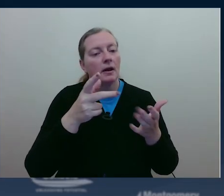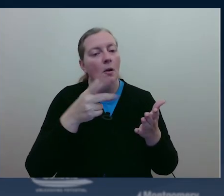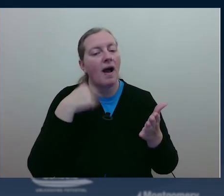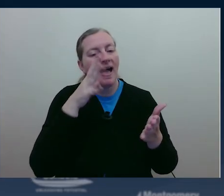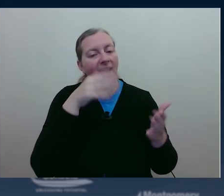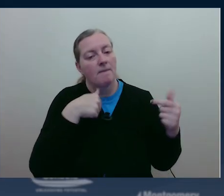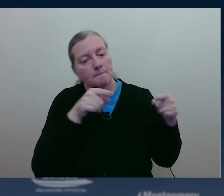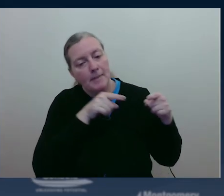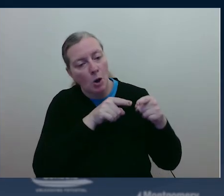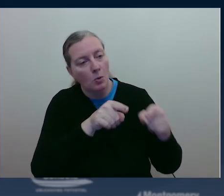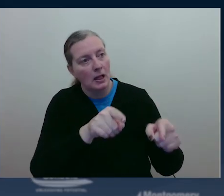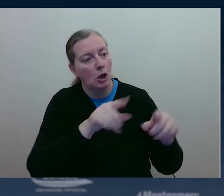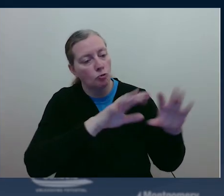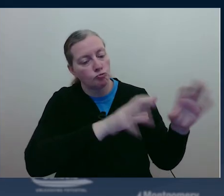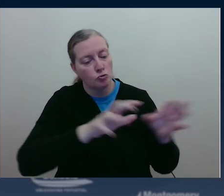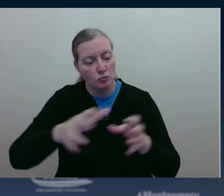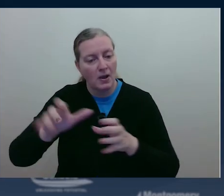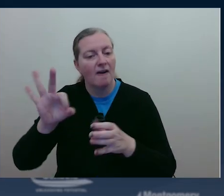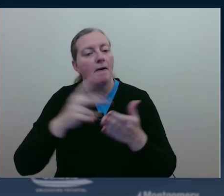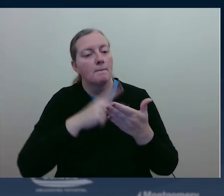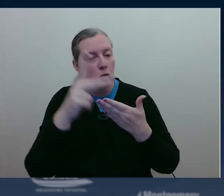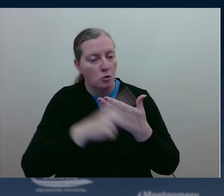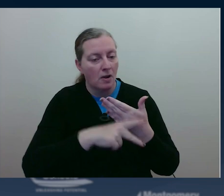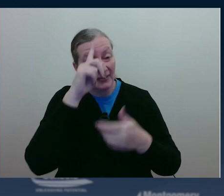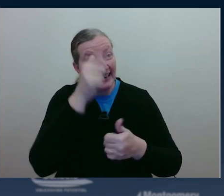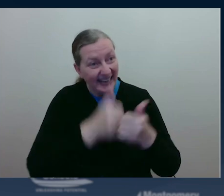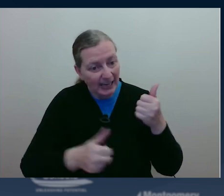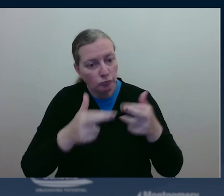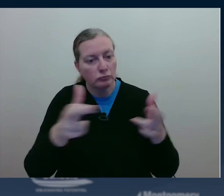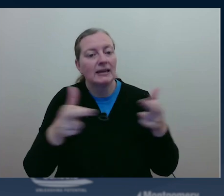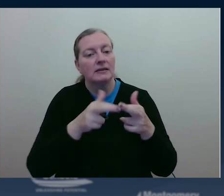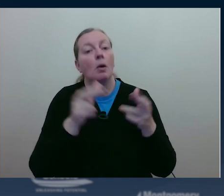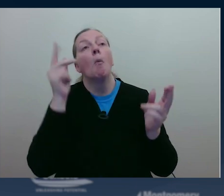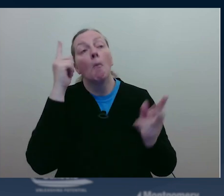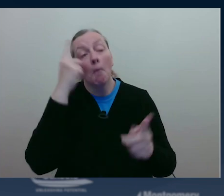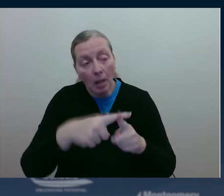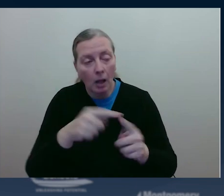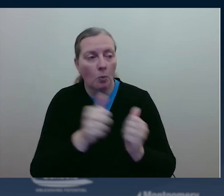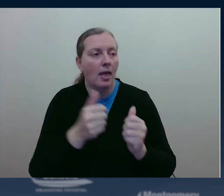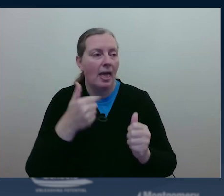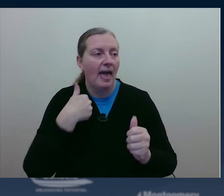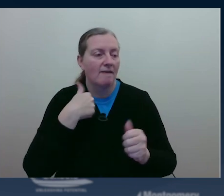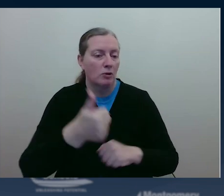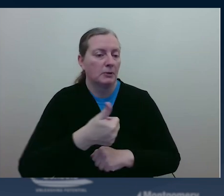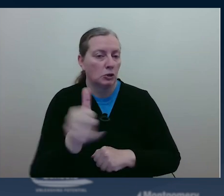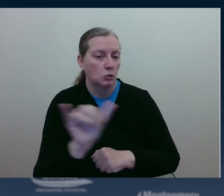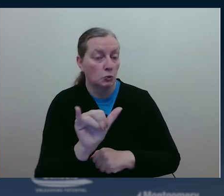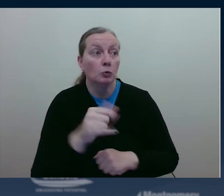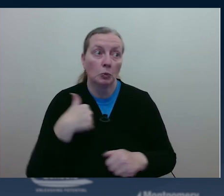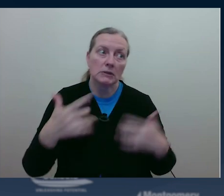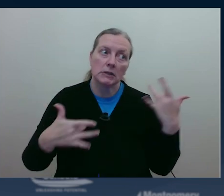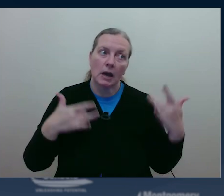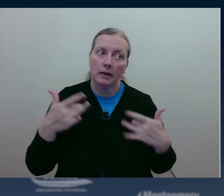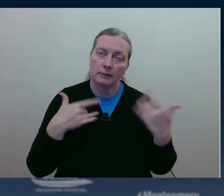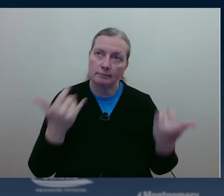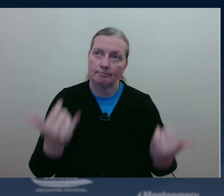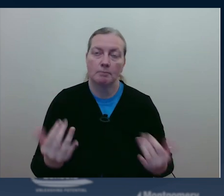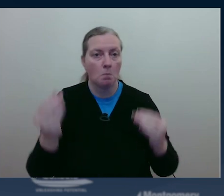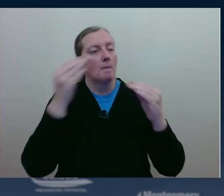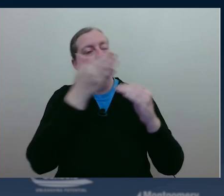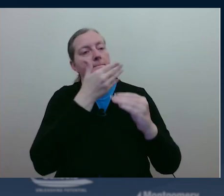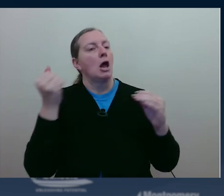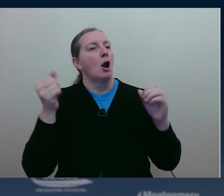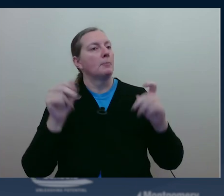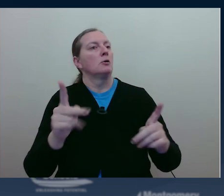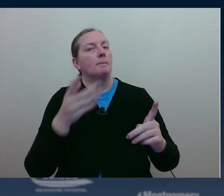We're very excited about that. So let's look at the next slide and what our expectations are for all of our high